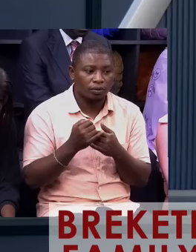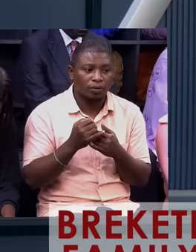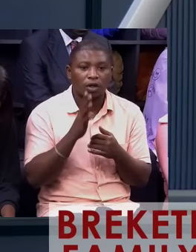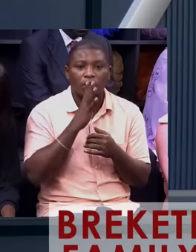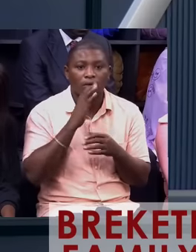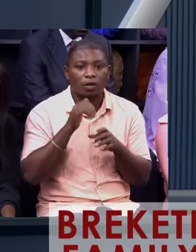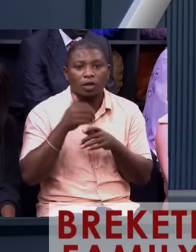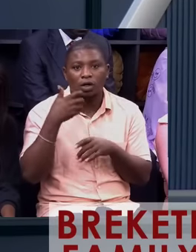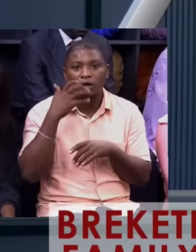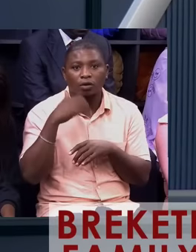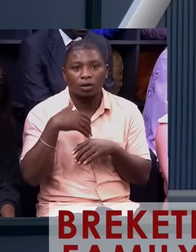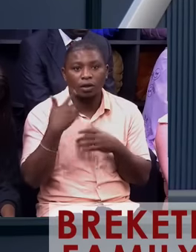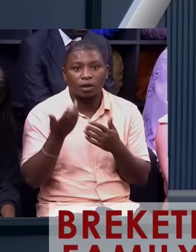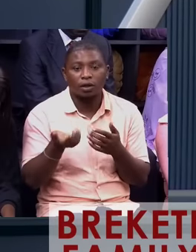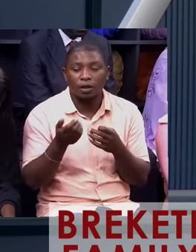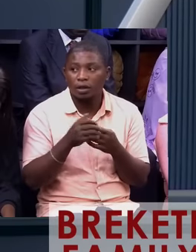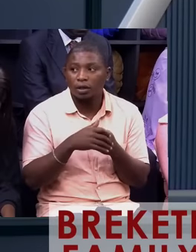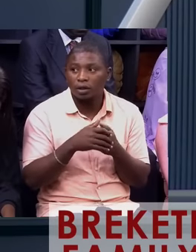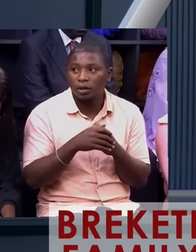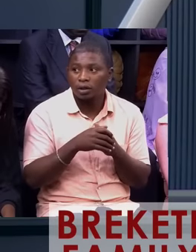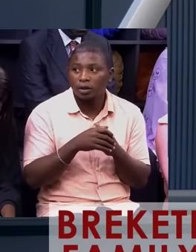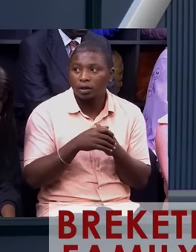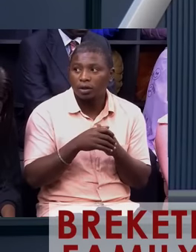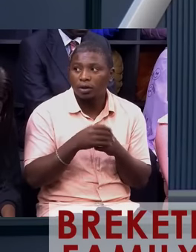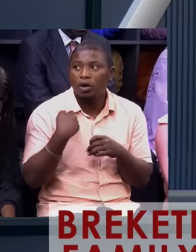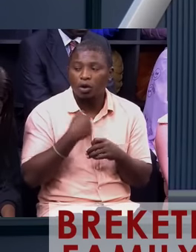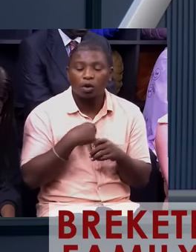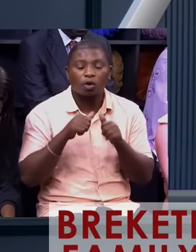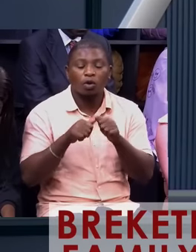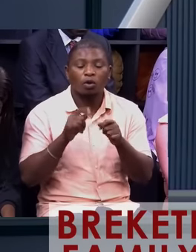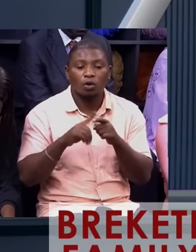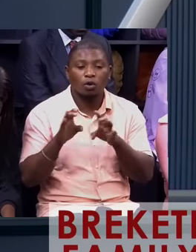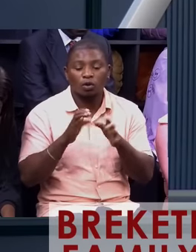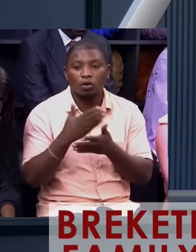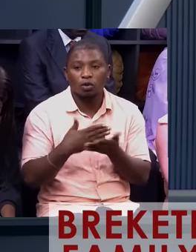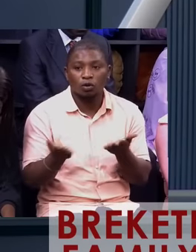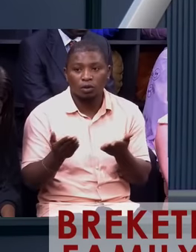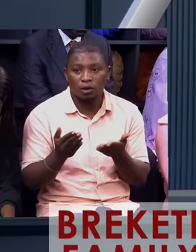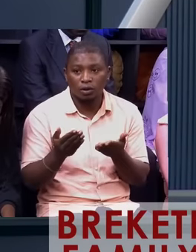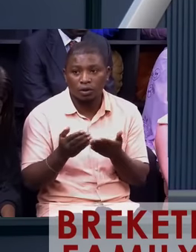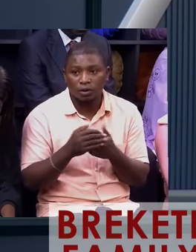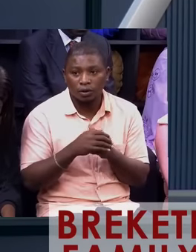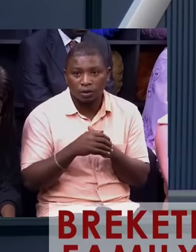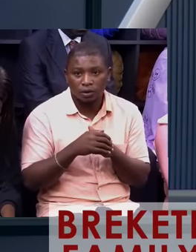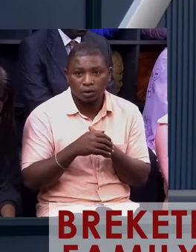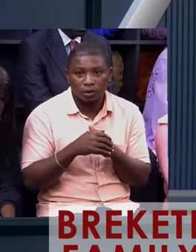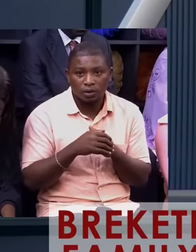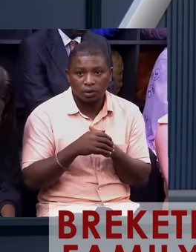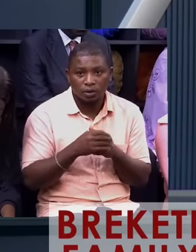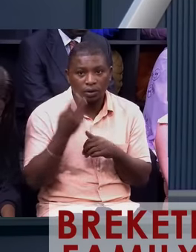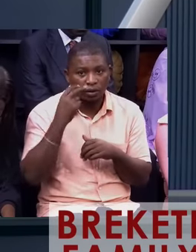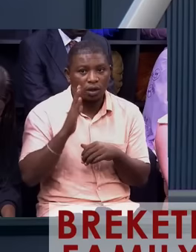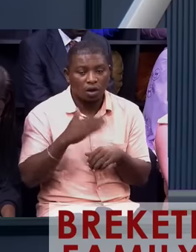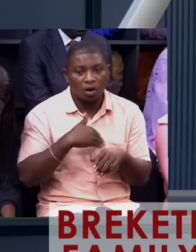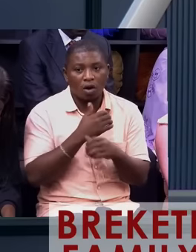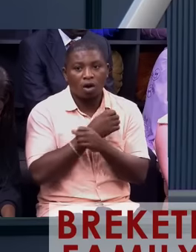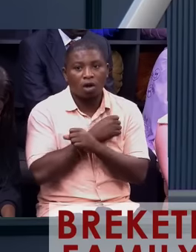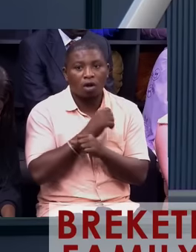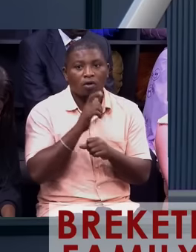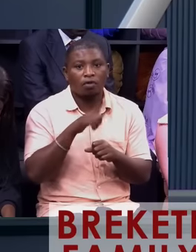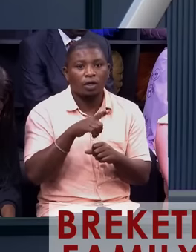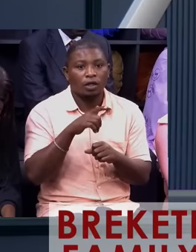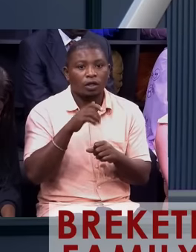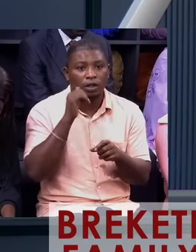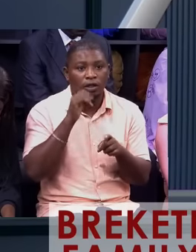now so we going need to do something you call our lovely sister break her hand